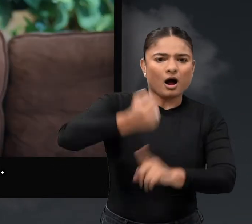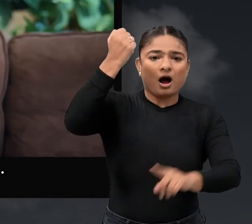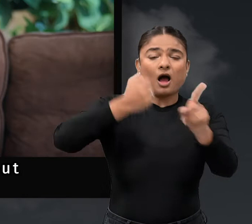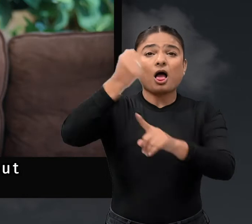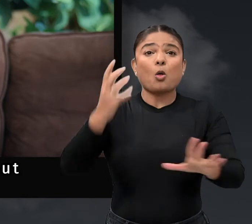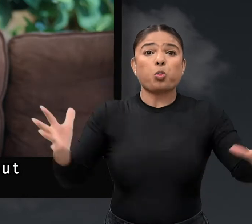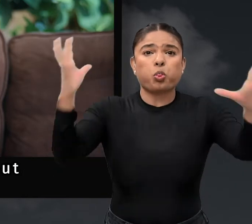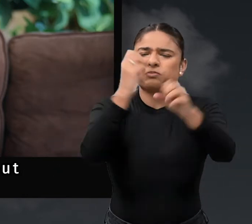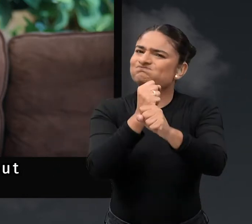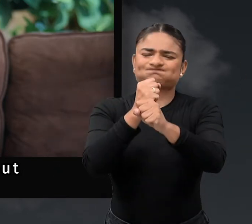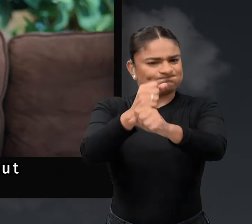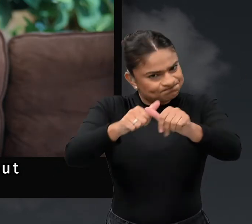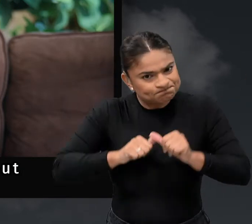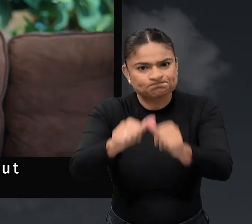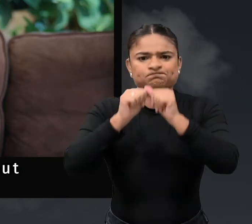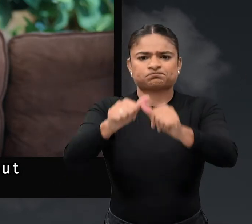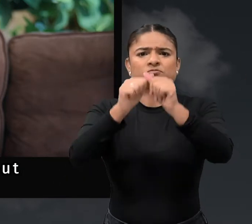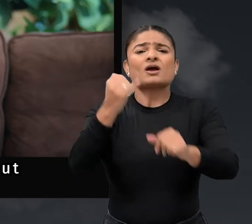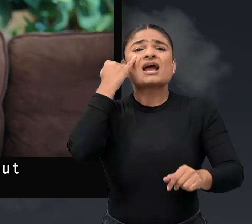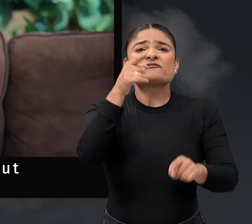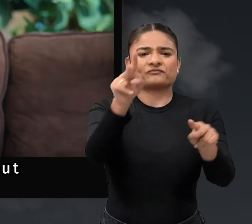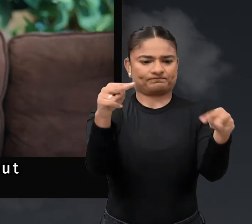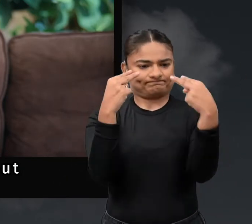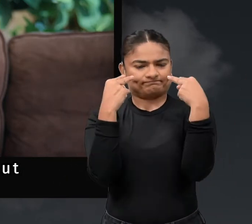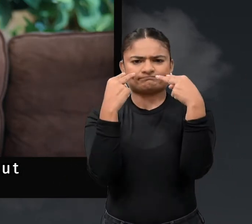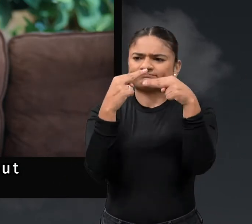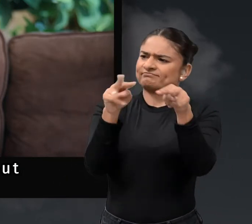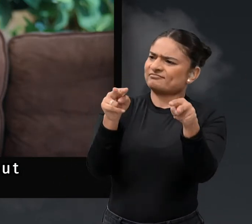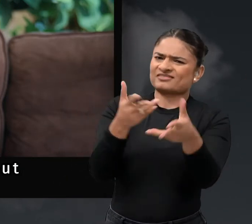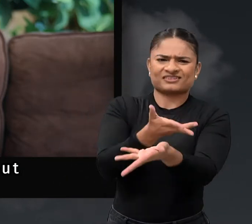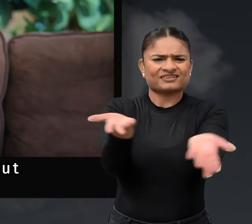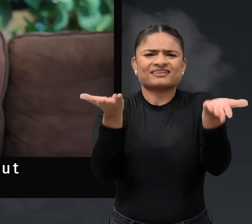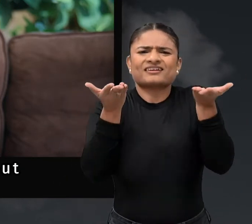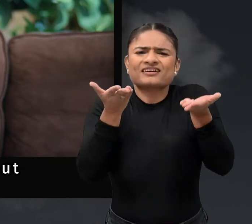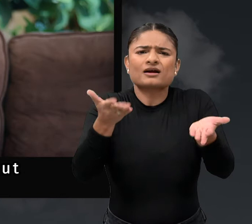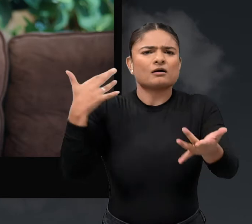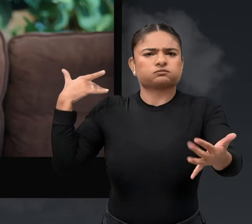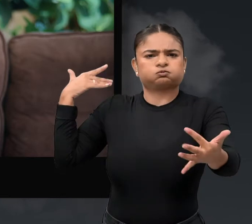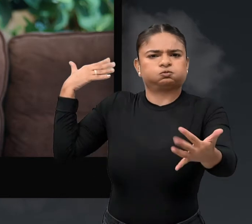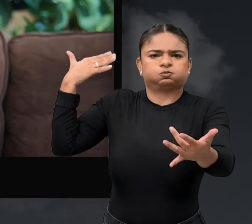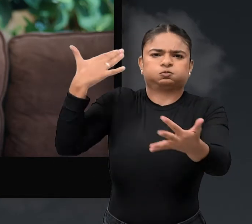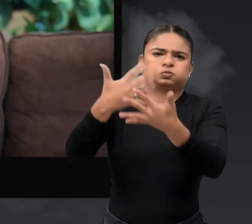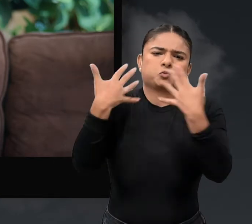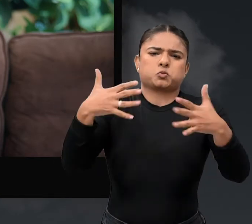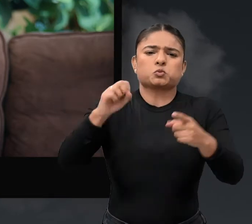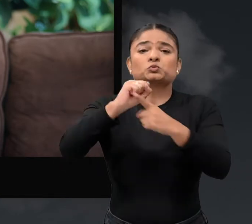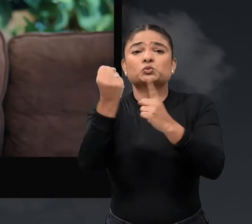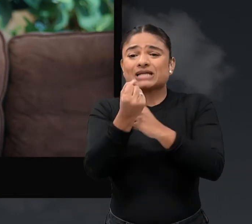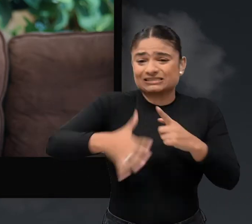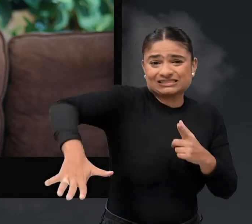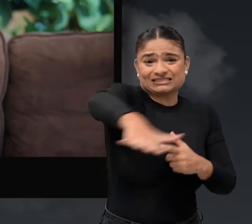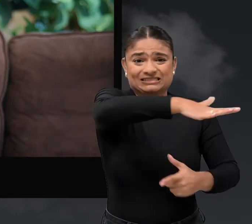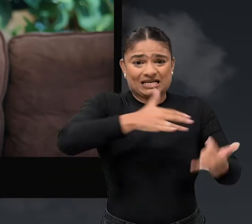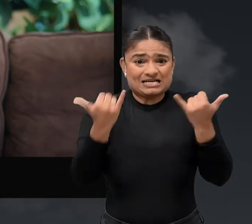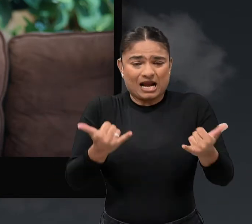boneng ha o ka sheba mo e tswang teng e tswa ho le hampe pele re ba society sena